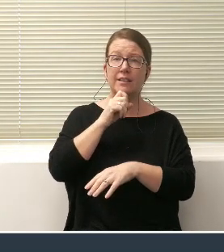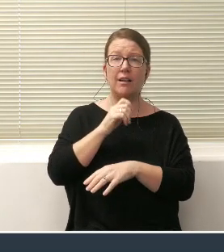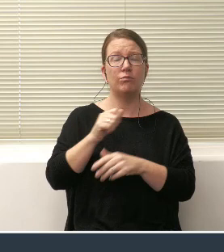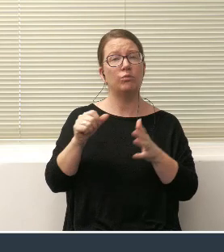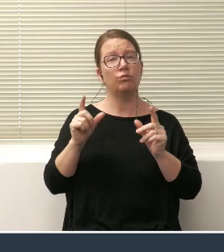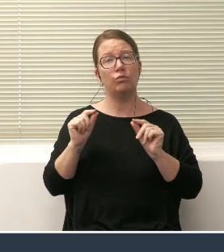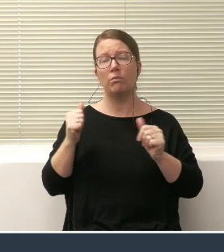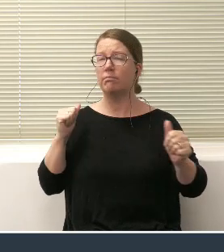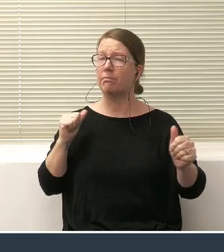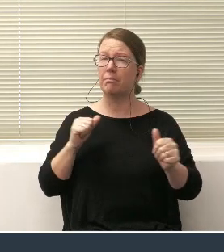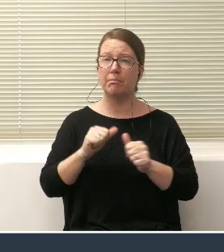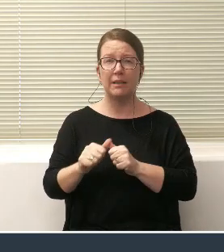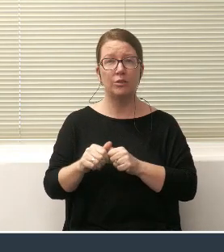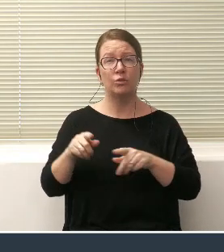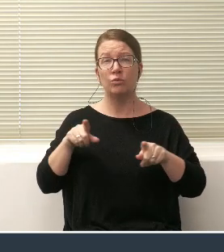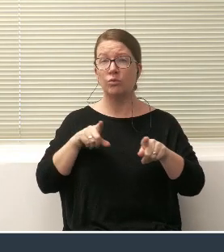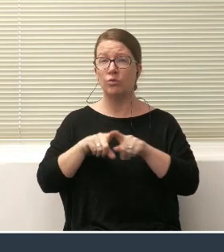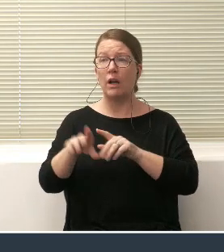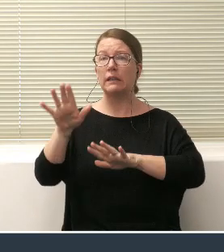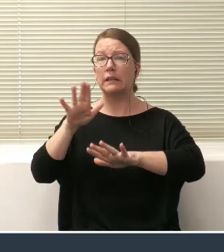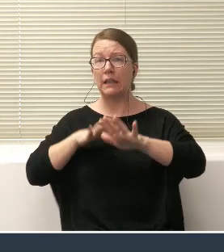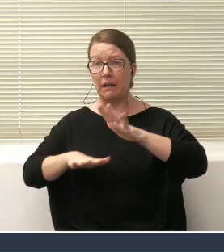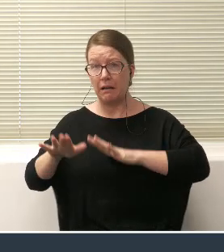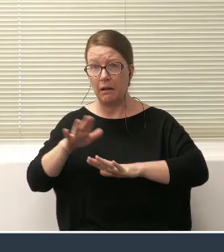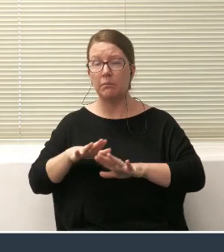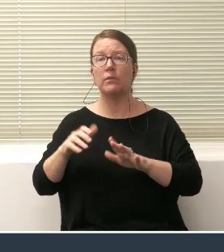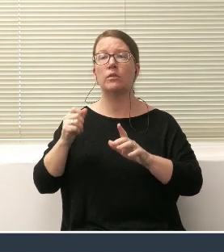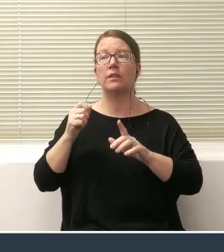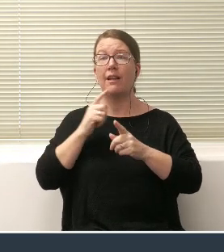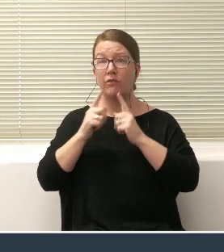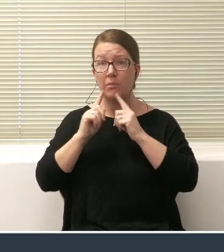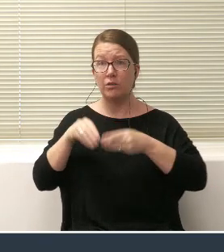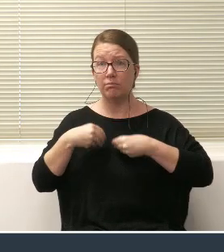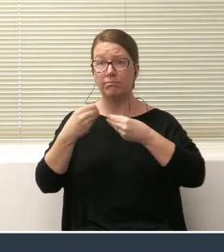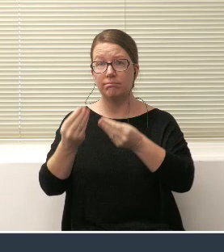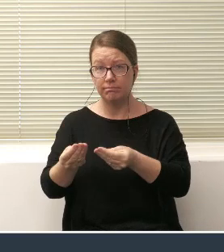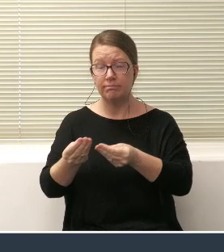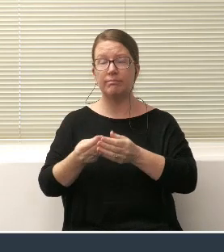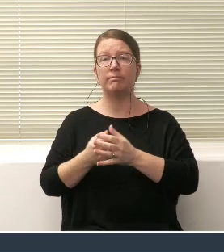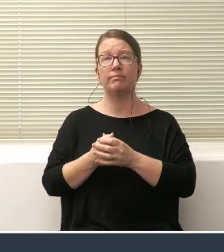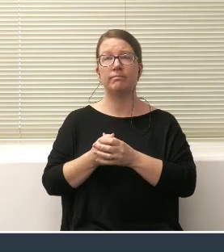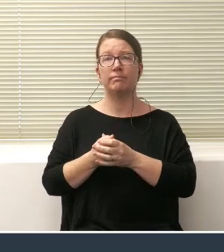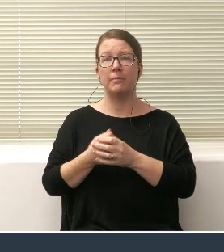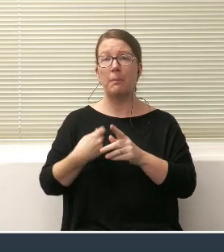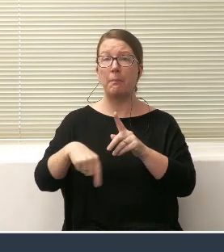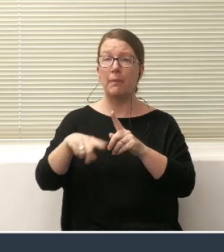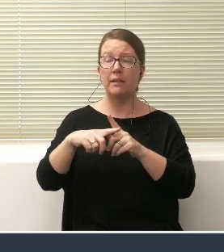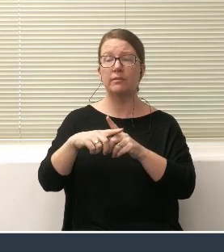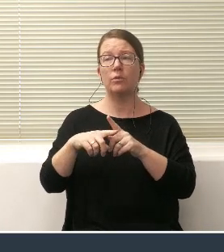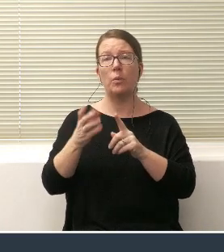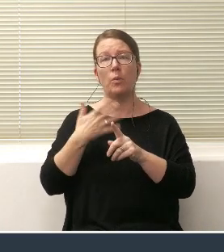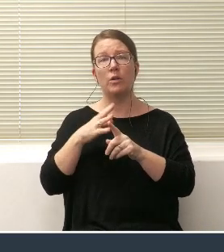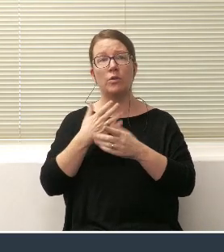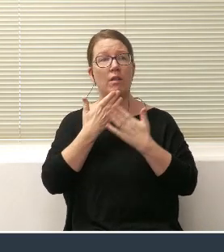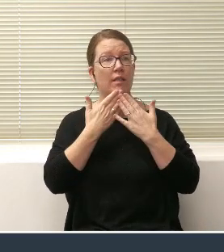to try and keep them as calm and informed as possible. So, but also for council, want to